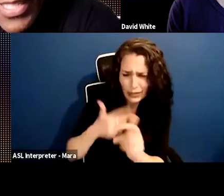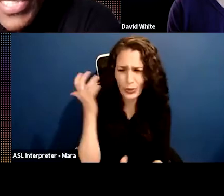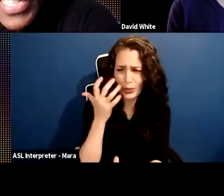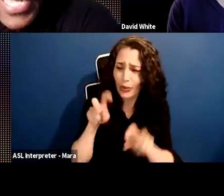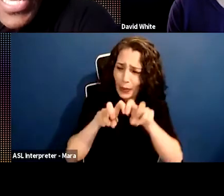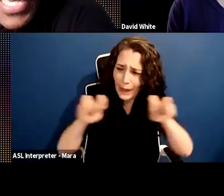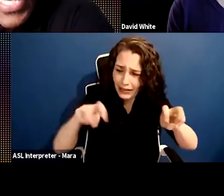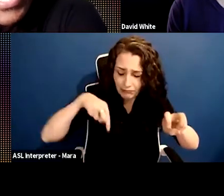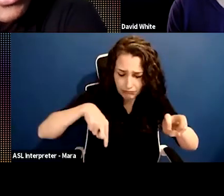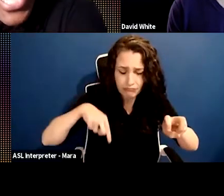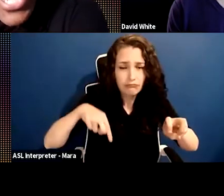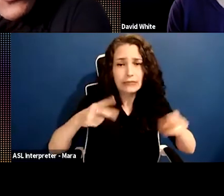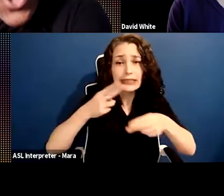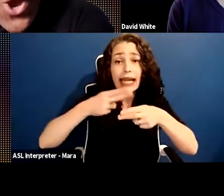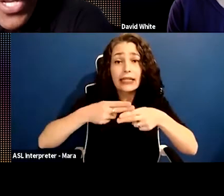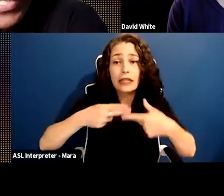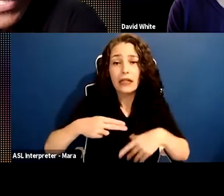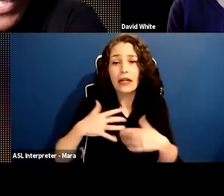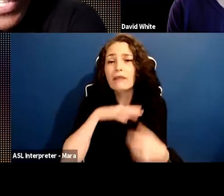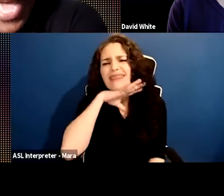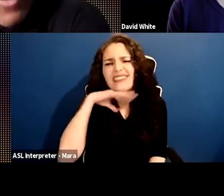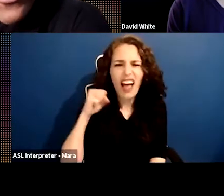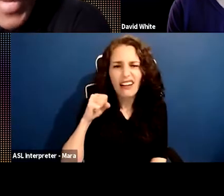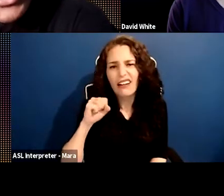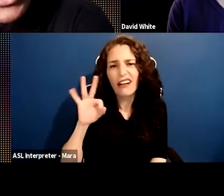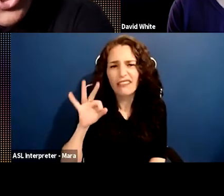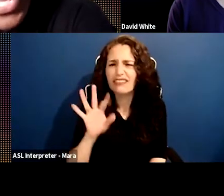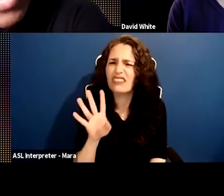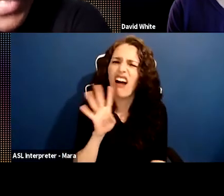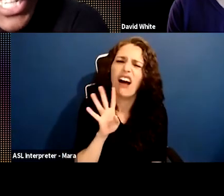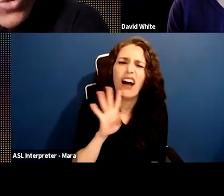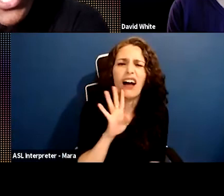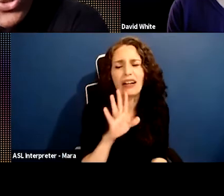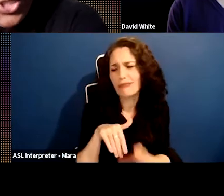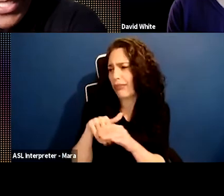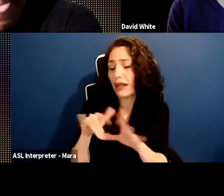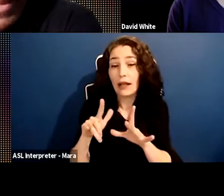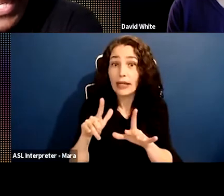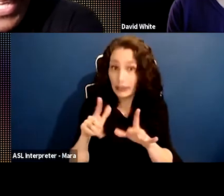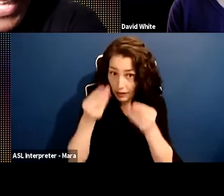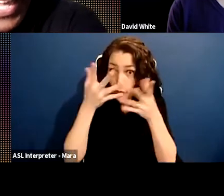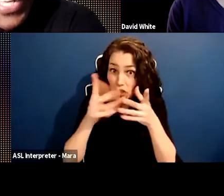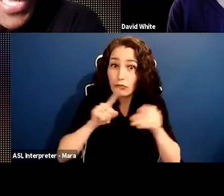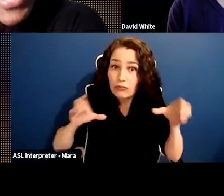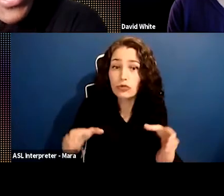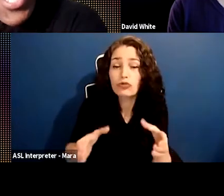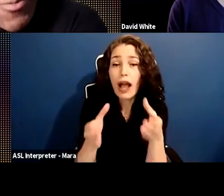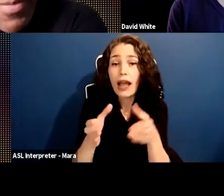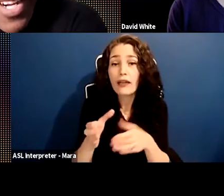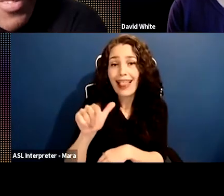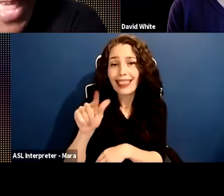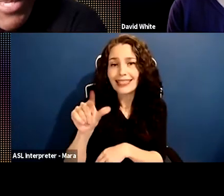panel today is Tired of Talk, How Information Can Drive Latino Inclusion. And as